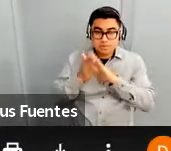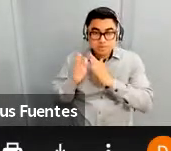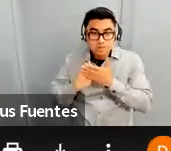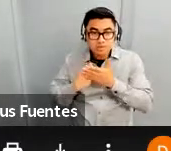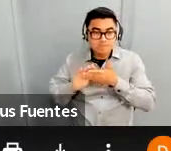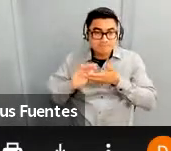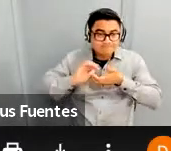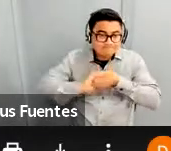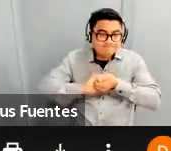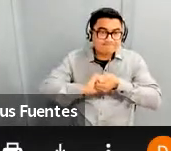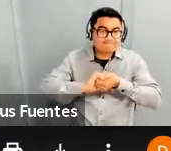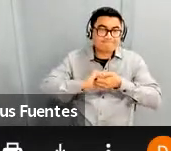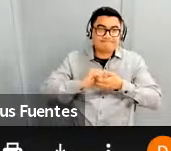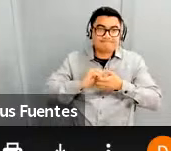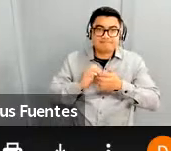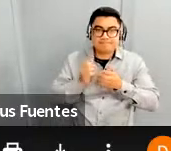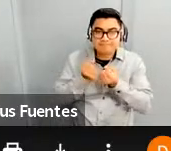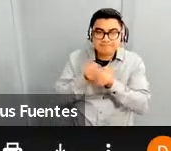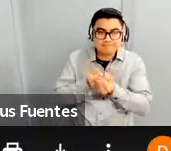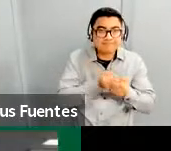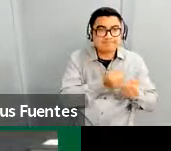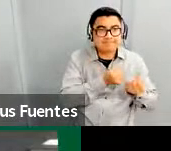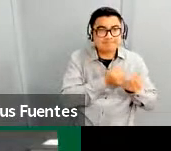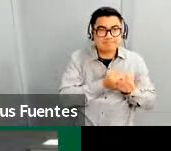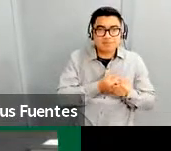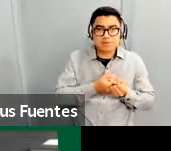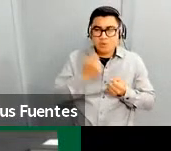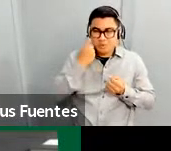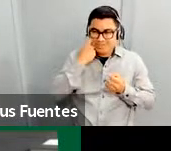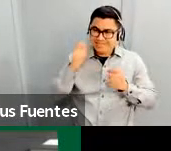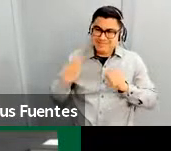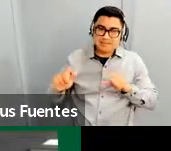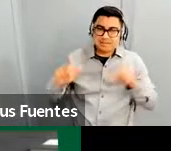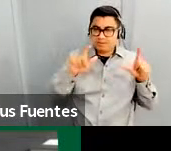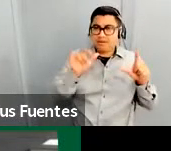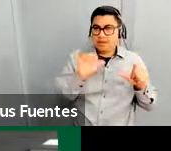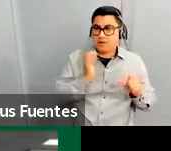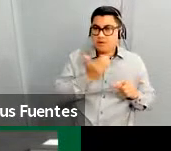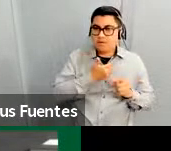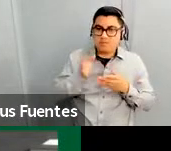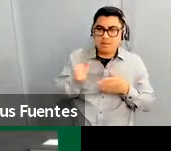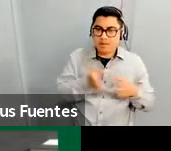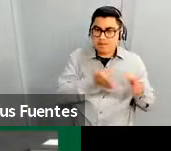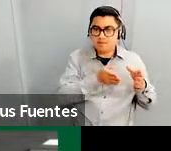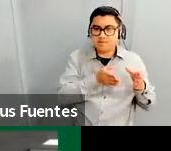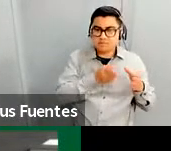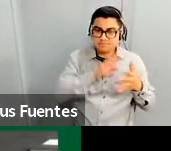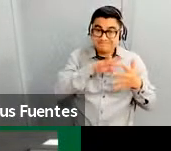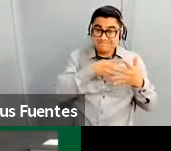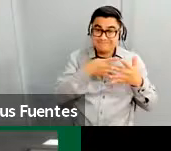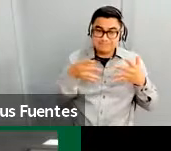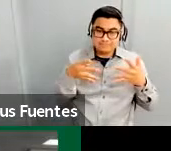So just wanted to share that document with you. And then we have been,